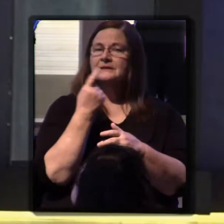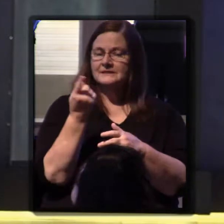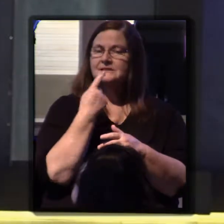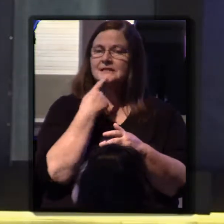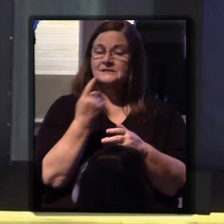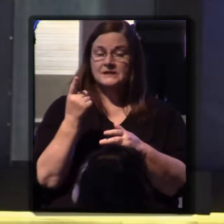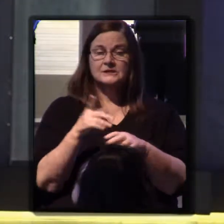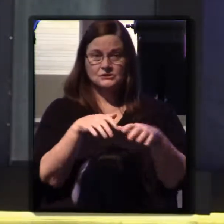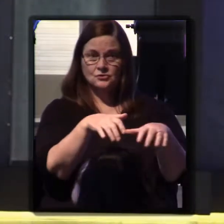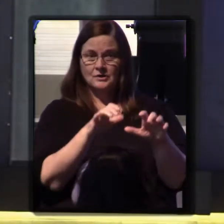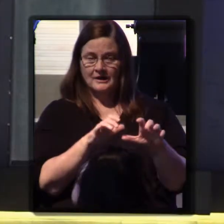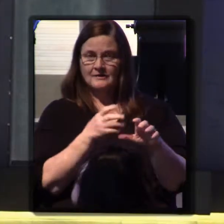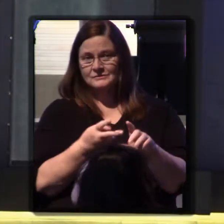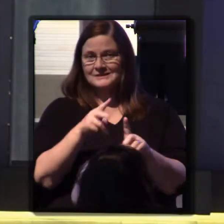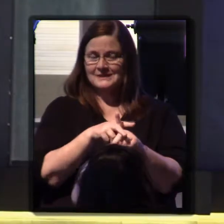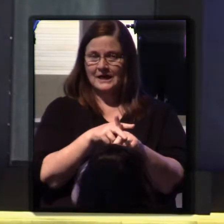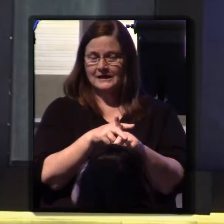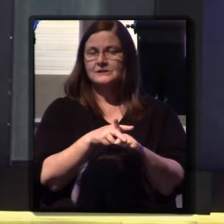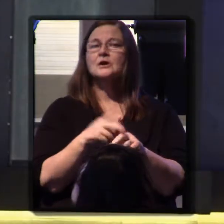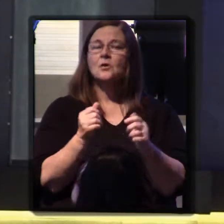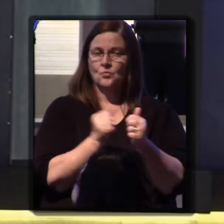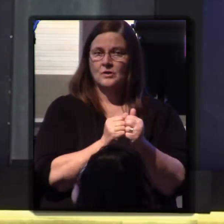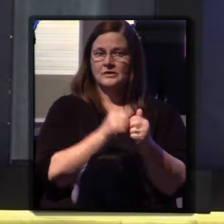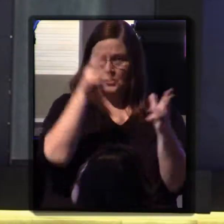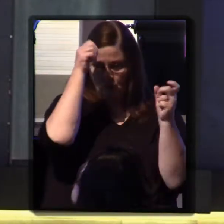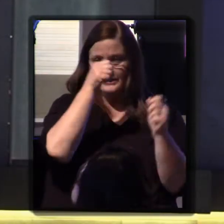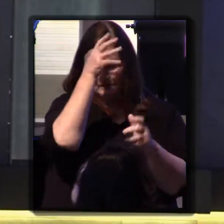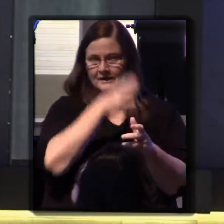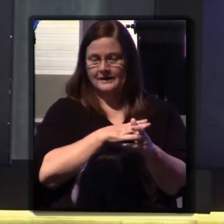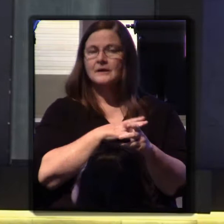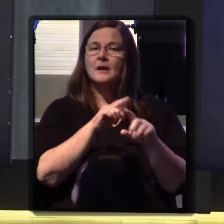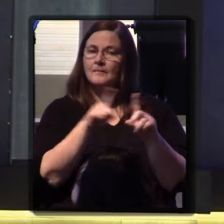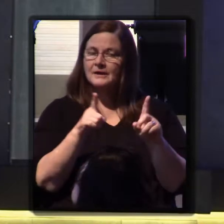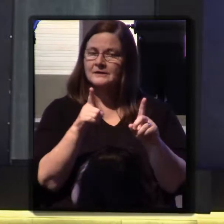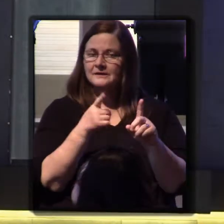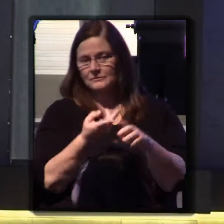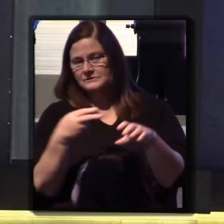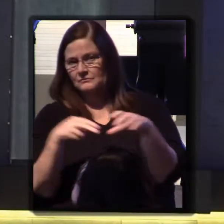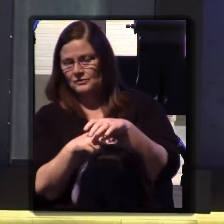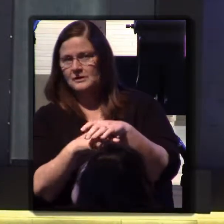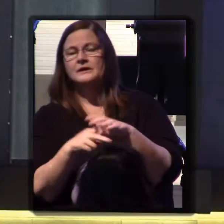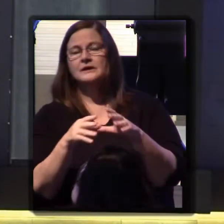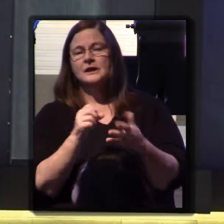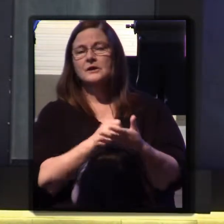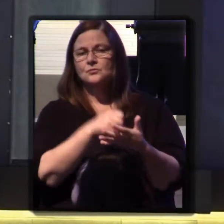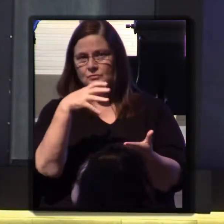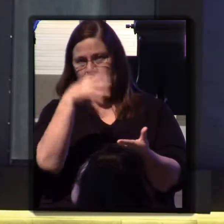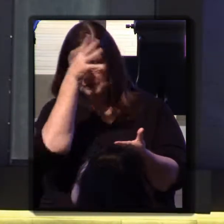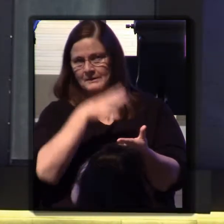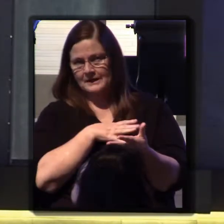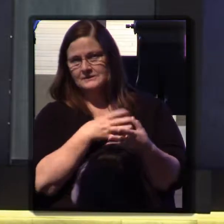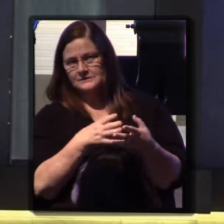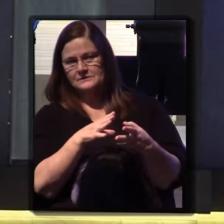talking about death here, he says, his grave was assigned with wicked men, yet he was with a rich man in his death, because he